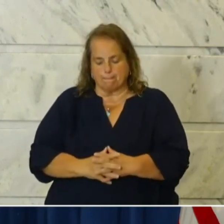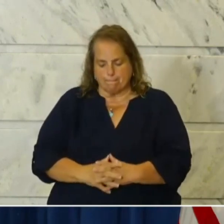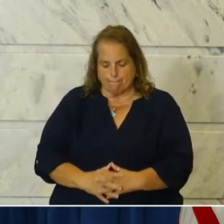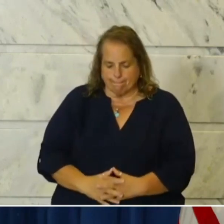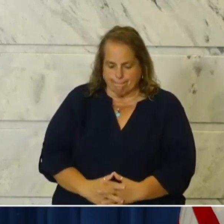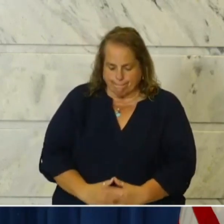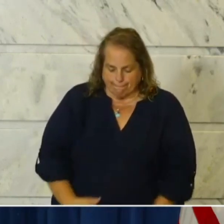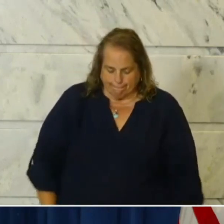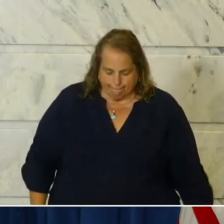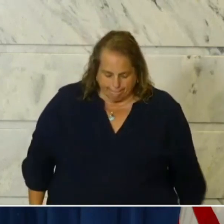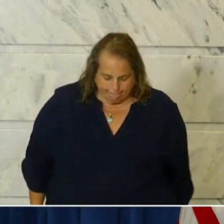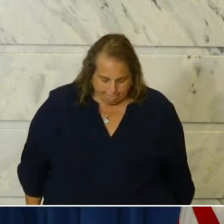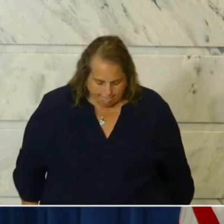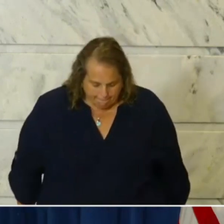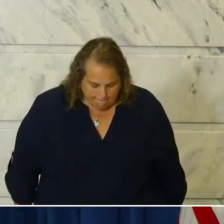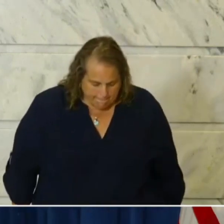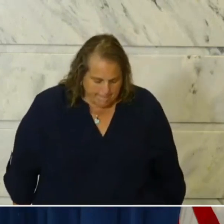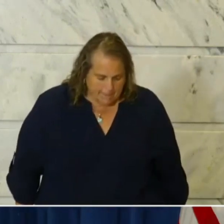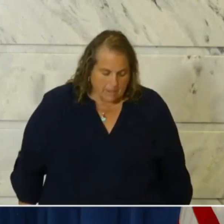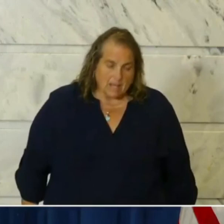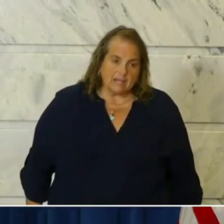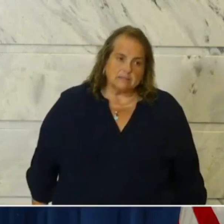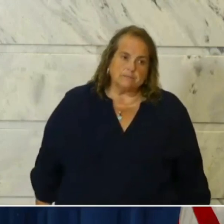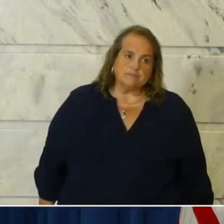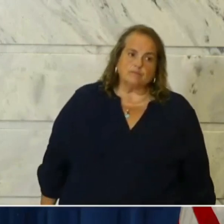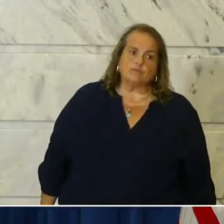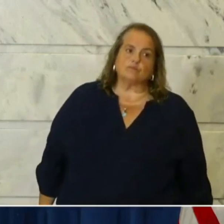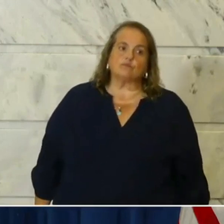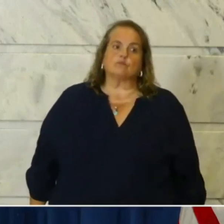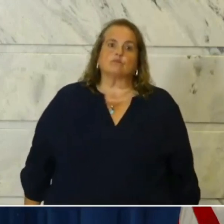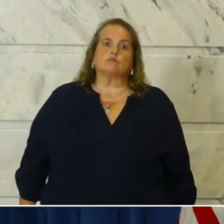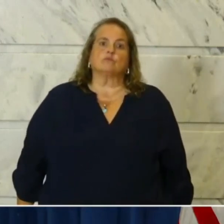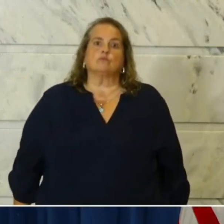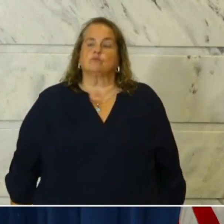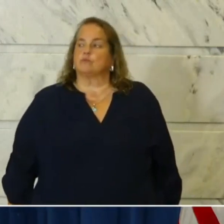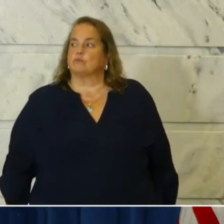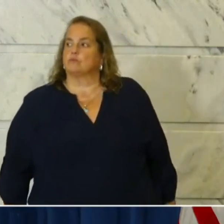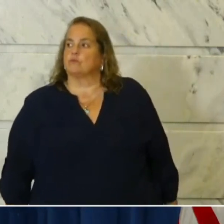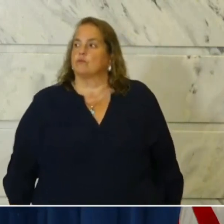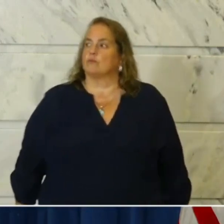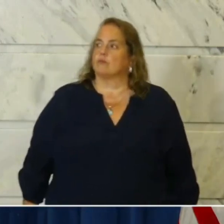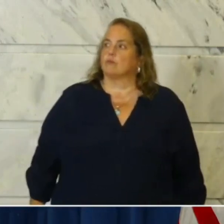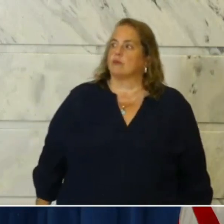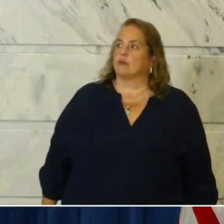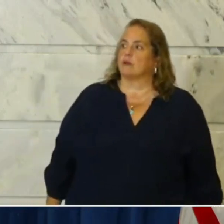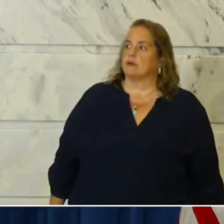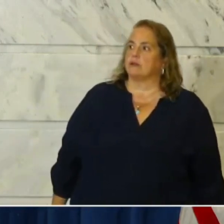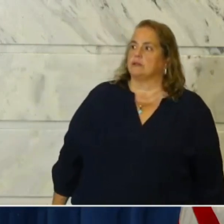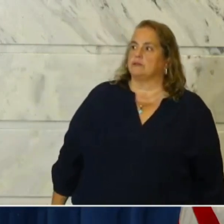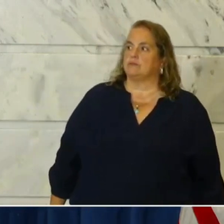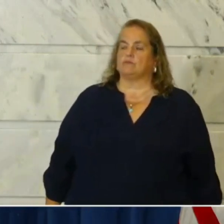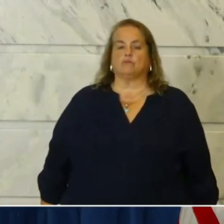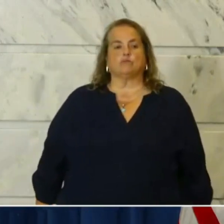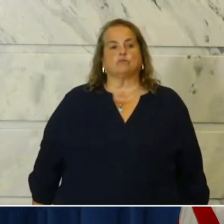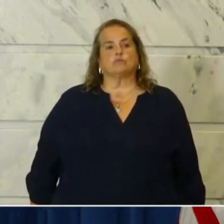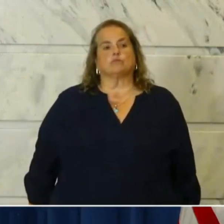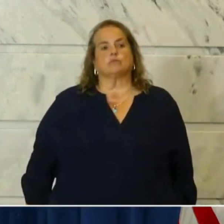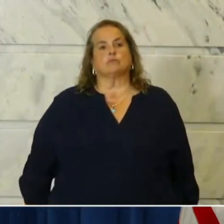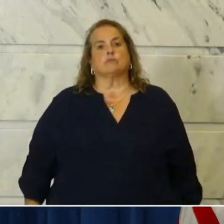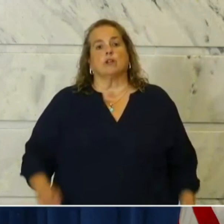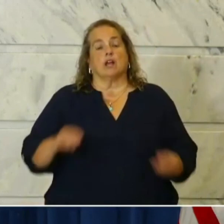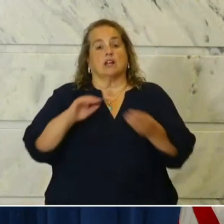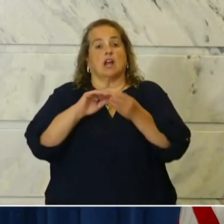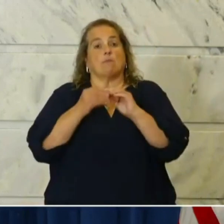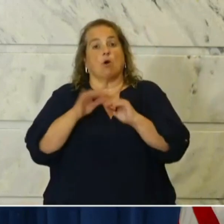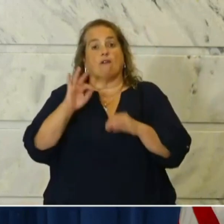Members of the United States Postal Service reach out to me today in terms of a report that says closures are likely to occur in states